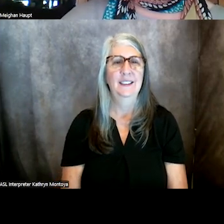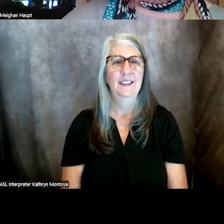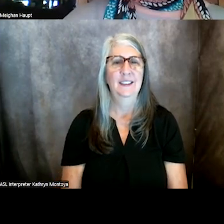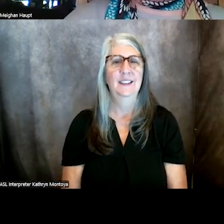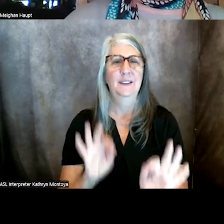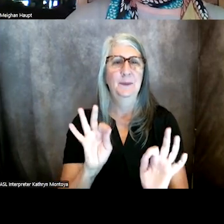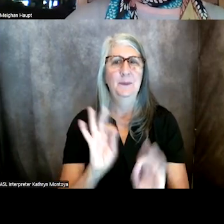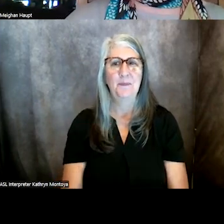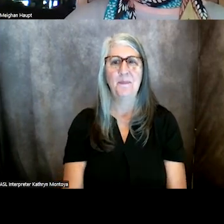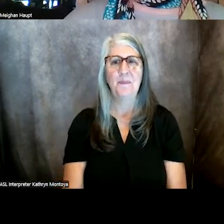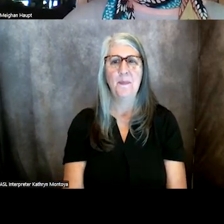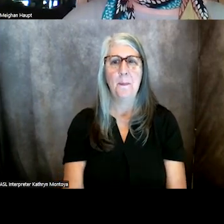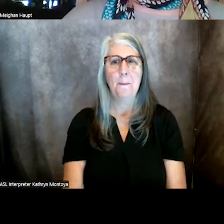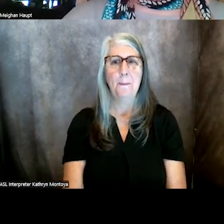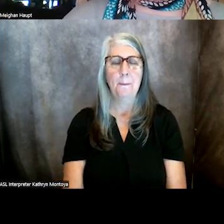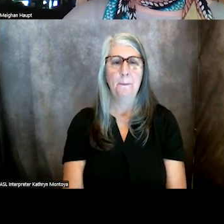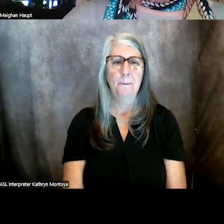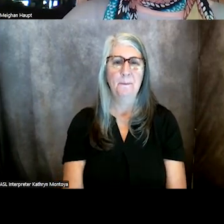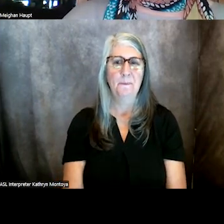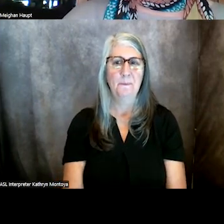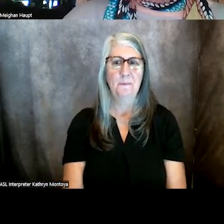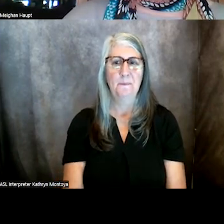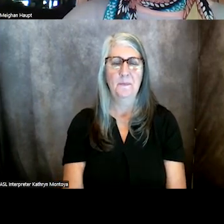Wonderful. And just wanted to